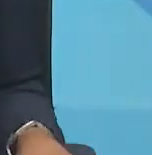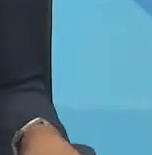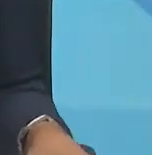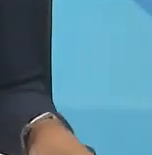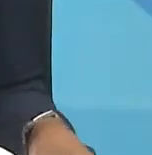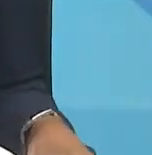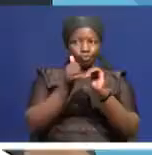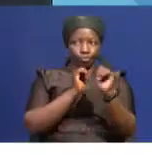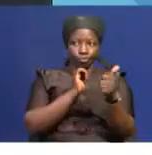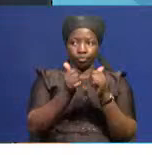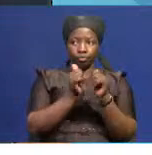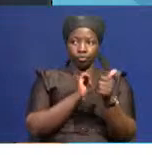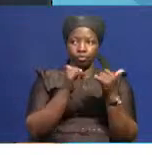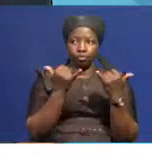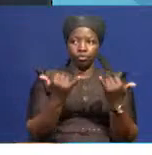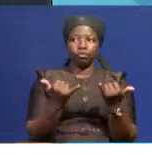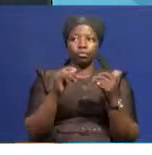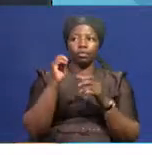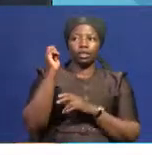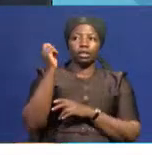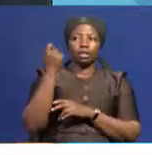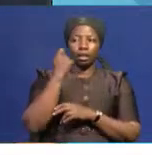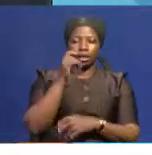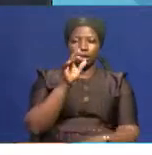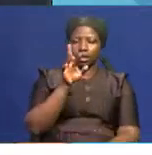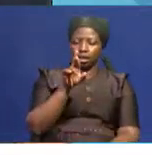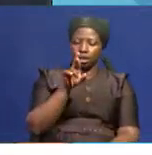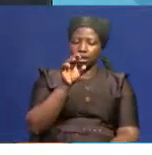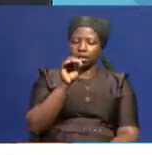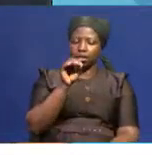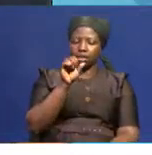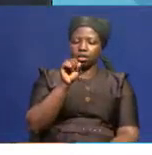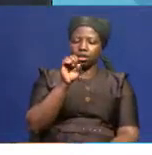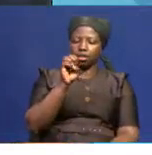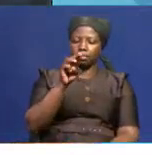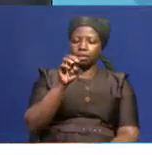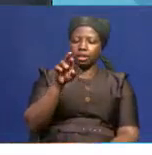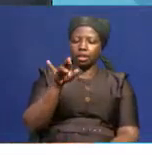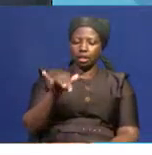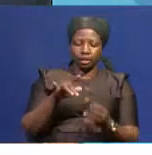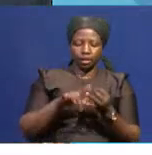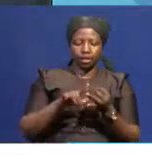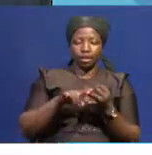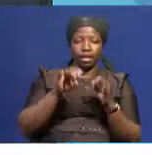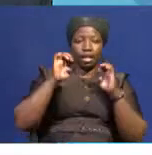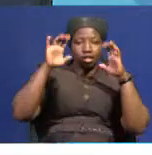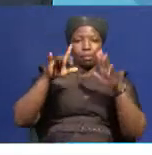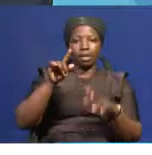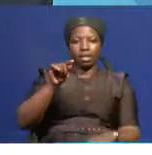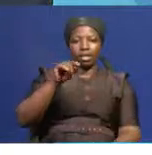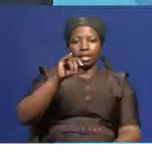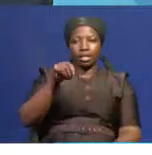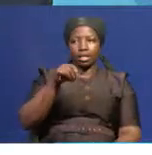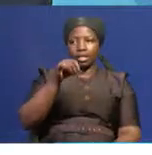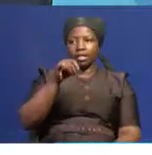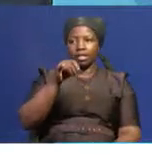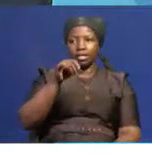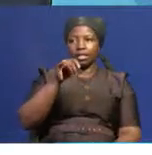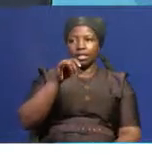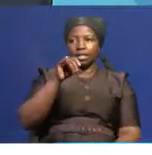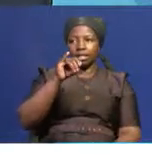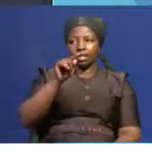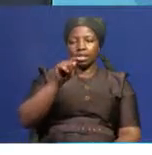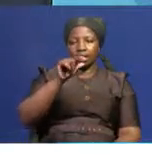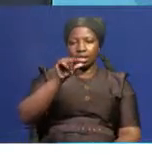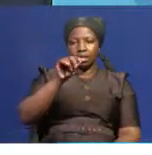To some sporting action now, and Kenya's Rosemary Wanjiru and Ethiopia's Tigist Katema headline the women's entry list